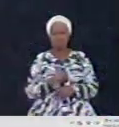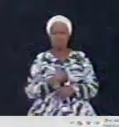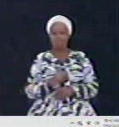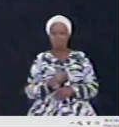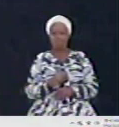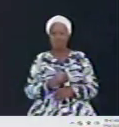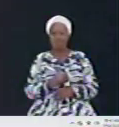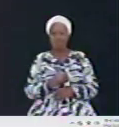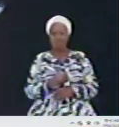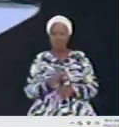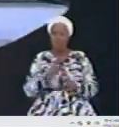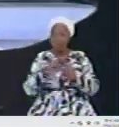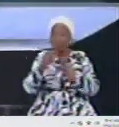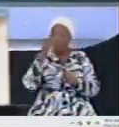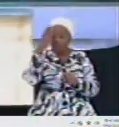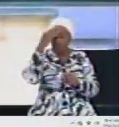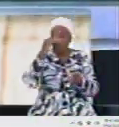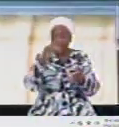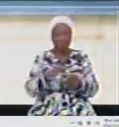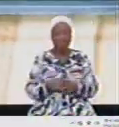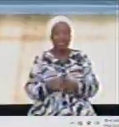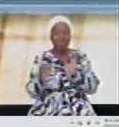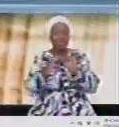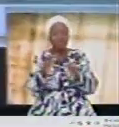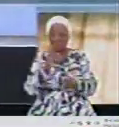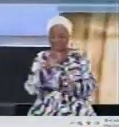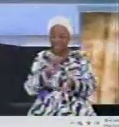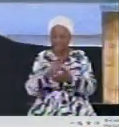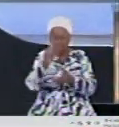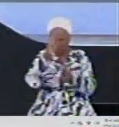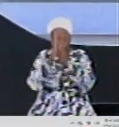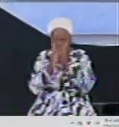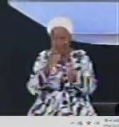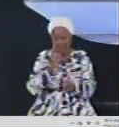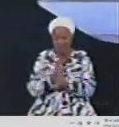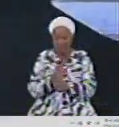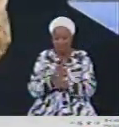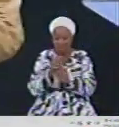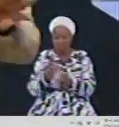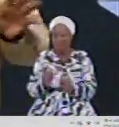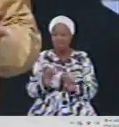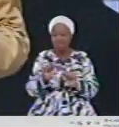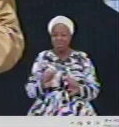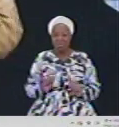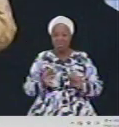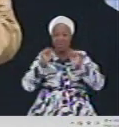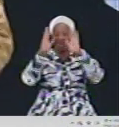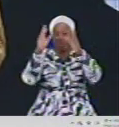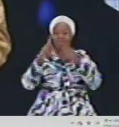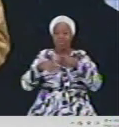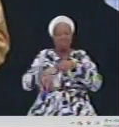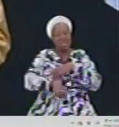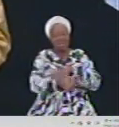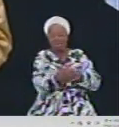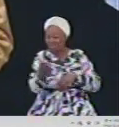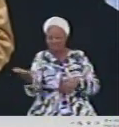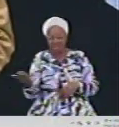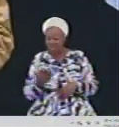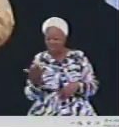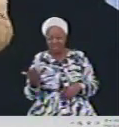a so-called believer is yielding to whatever, works of the